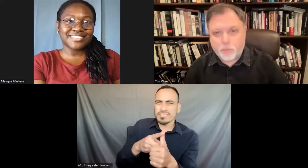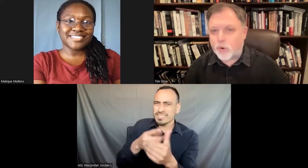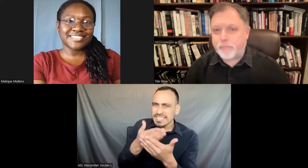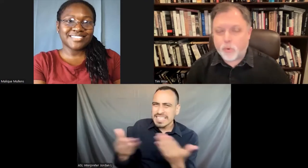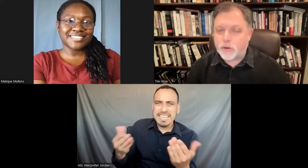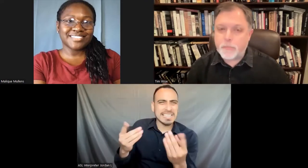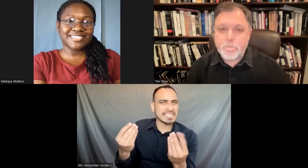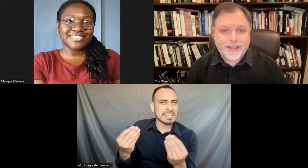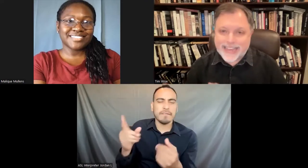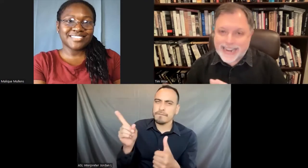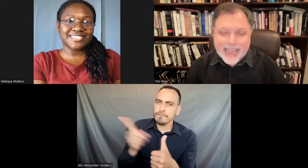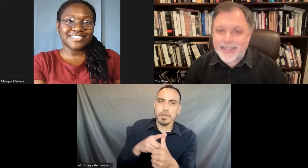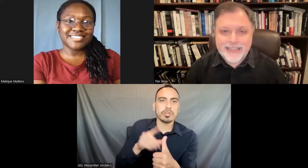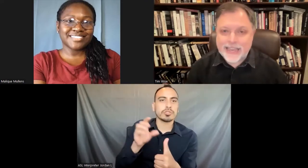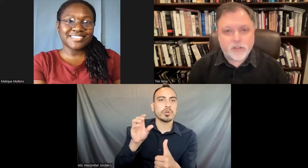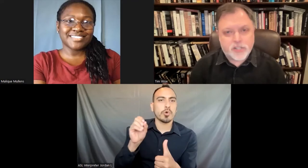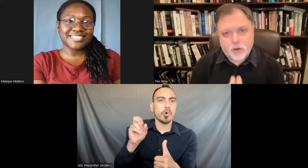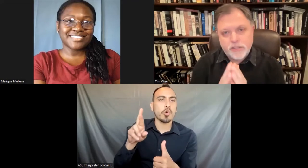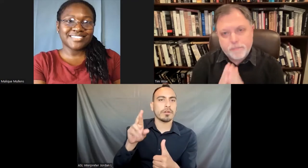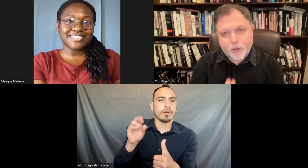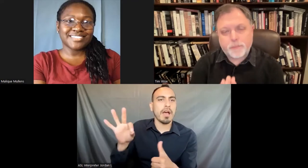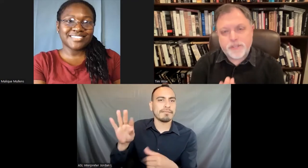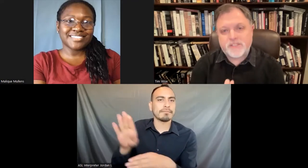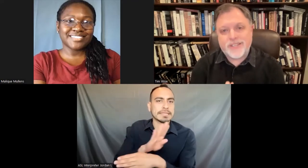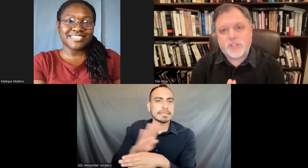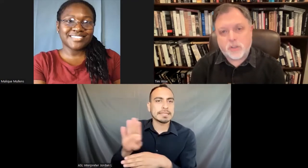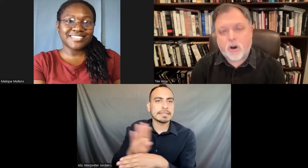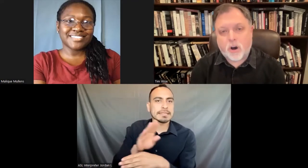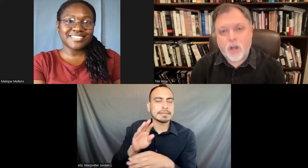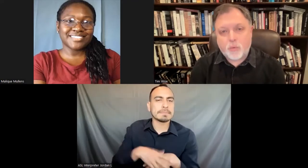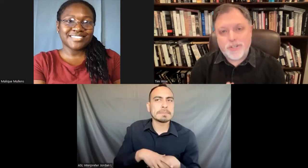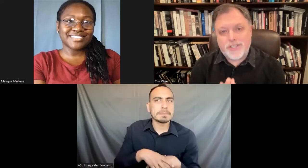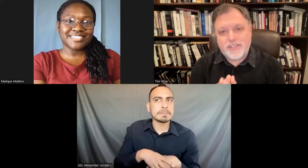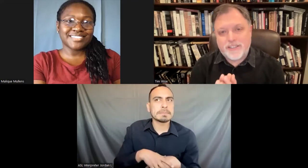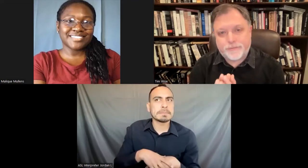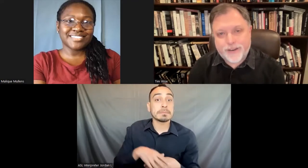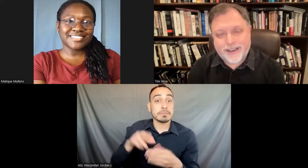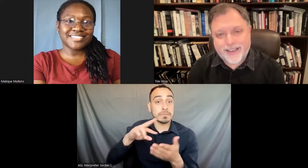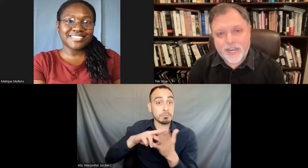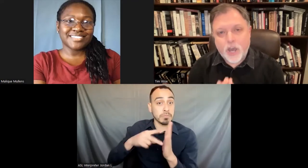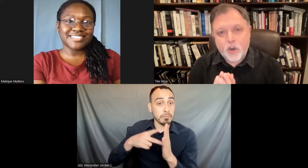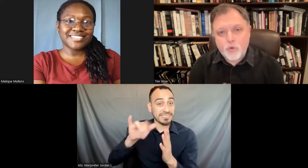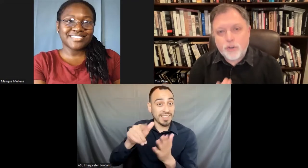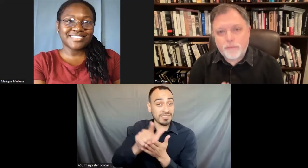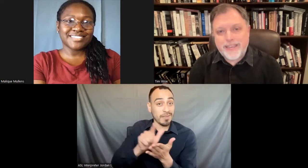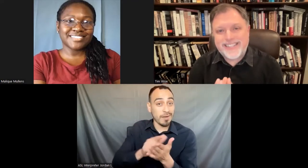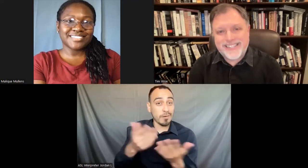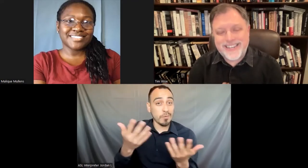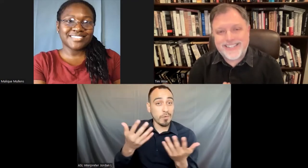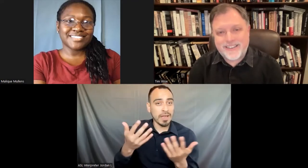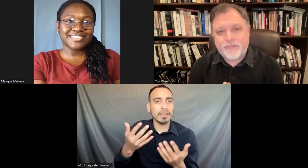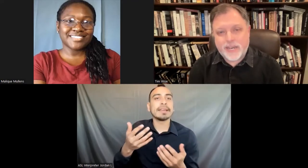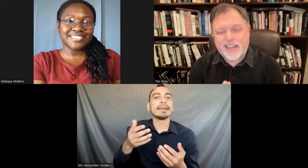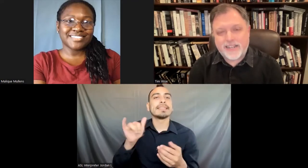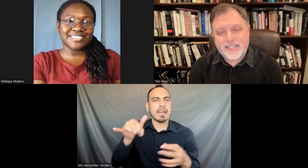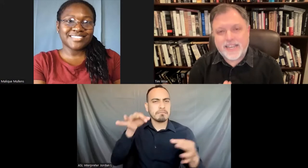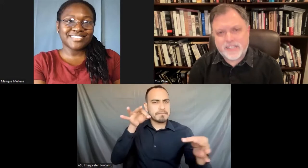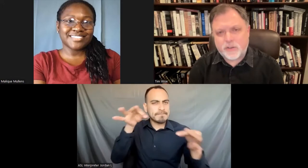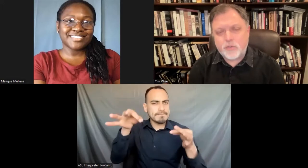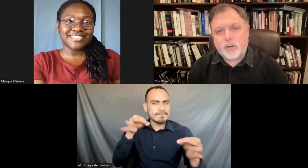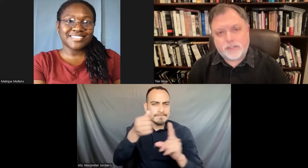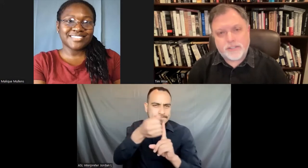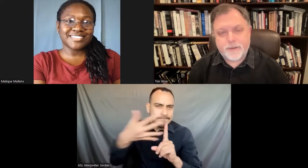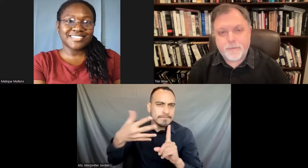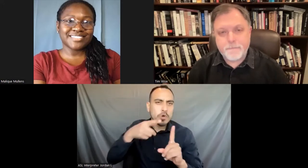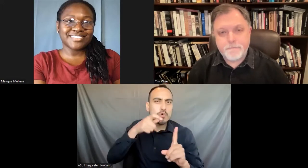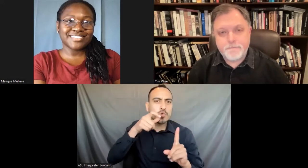thought was more important than anything else. The only purpose of this law was to define who could be a citizen of the United States